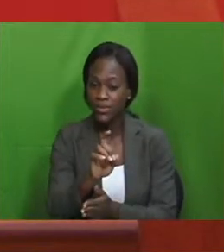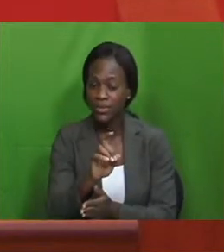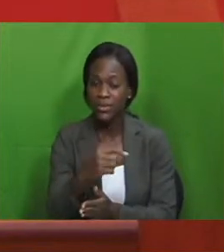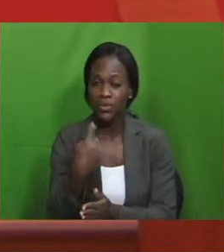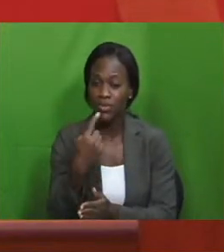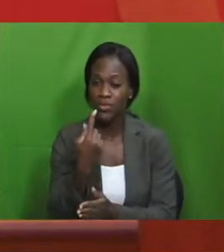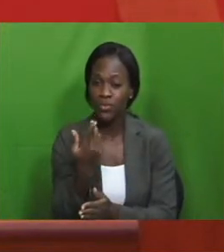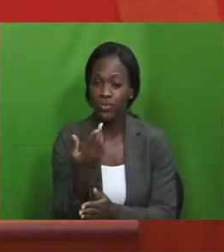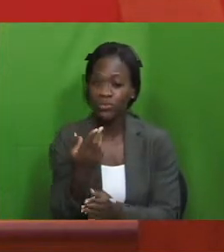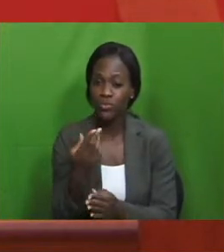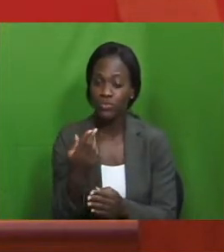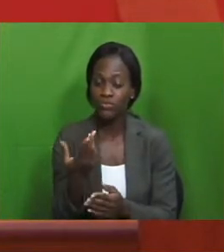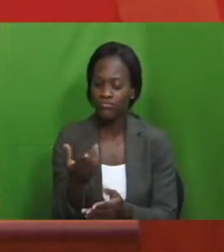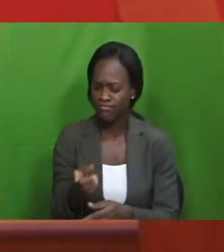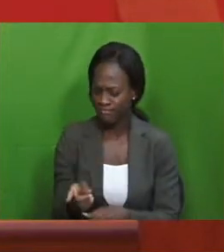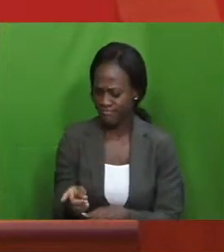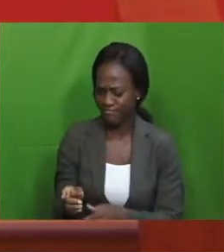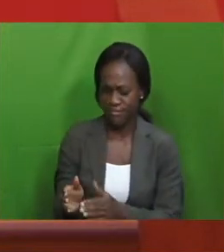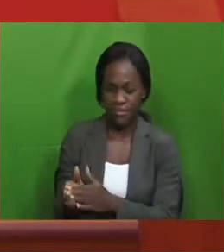yes, Majority Leader.